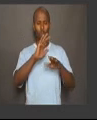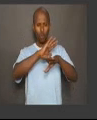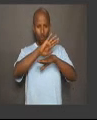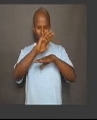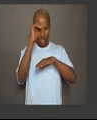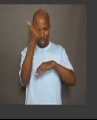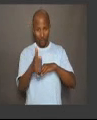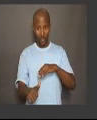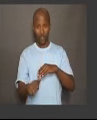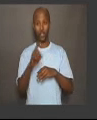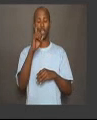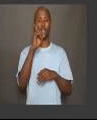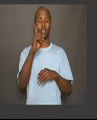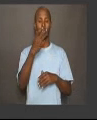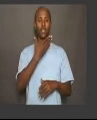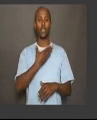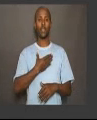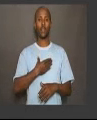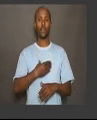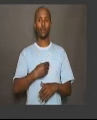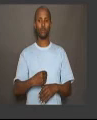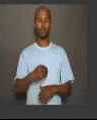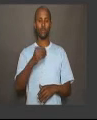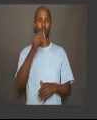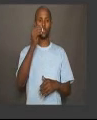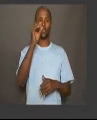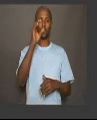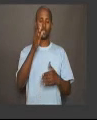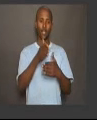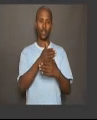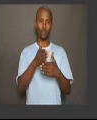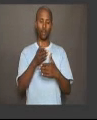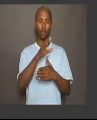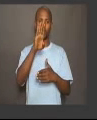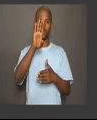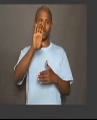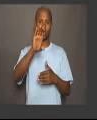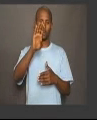every x that is part of the interval cb.